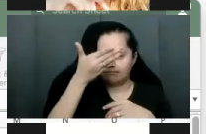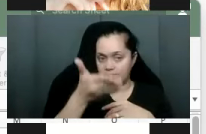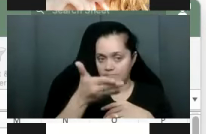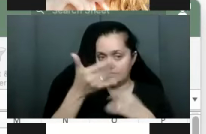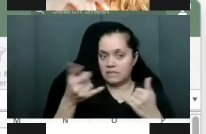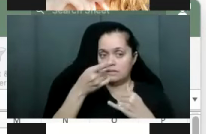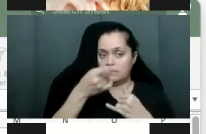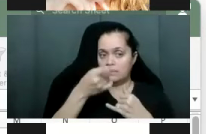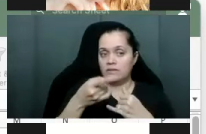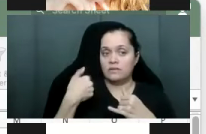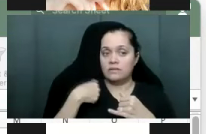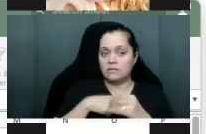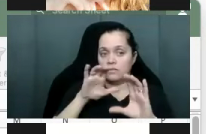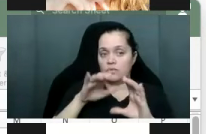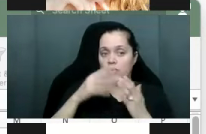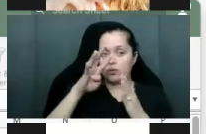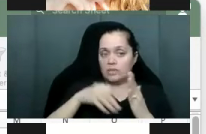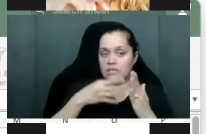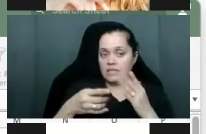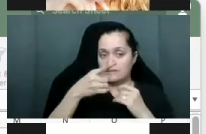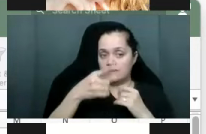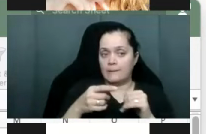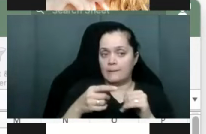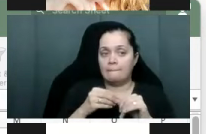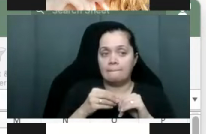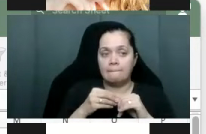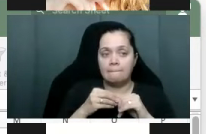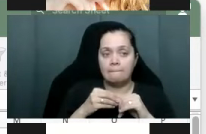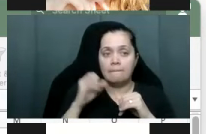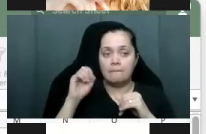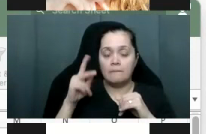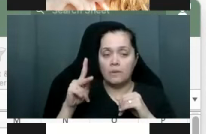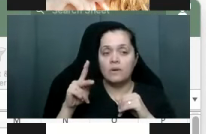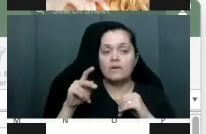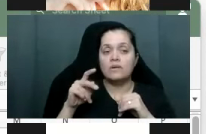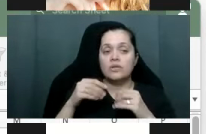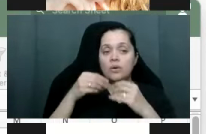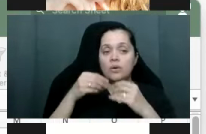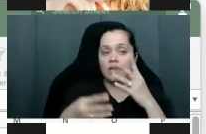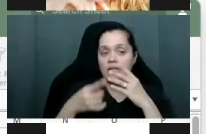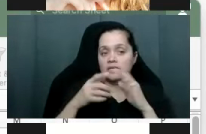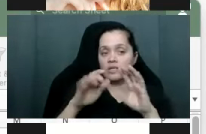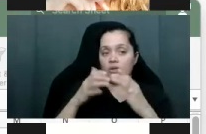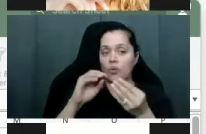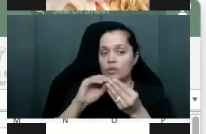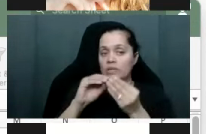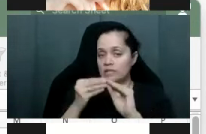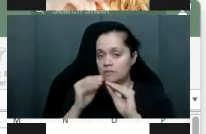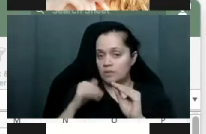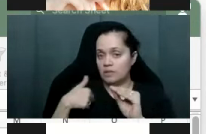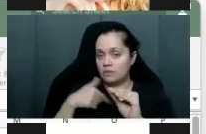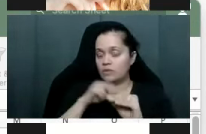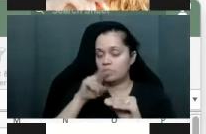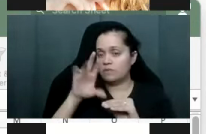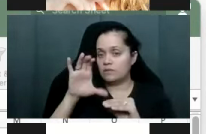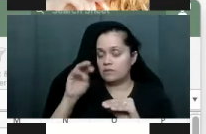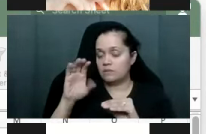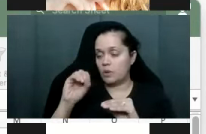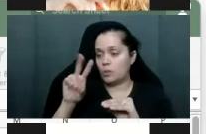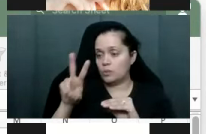Here is our course schedule. So the course schedule lists the course number that we're doing